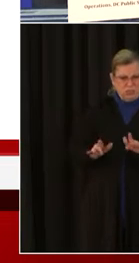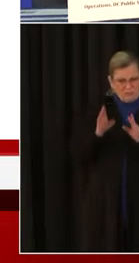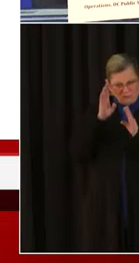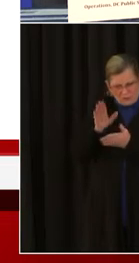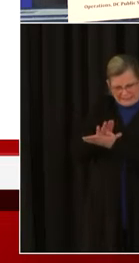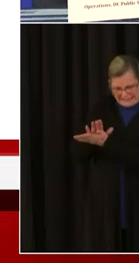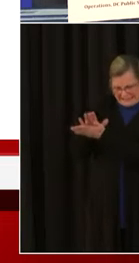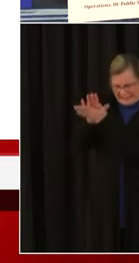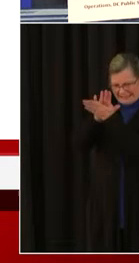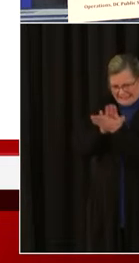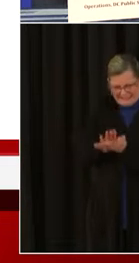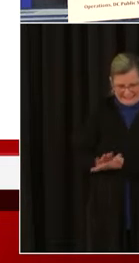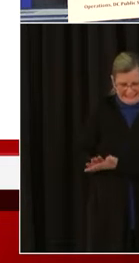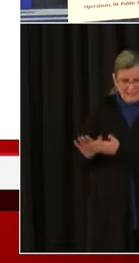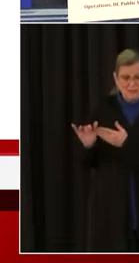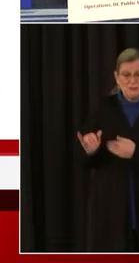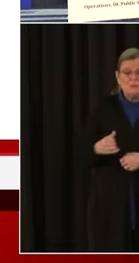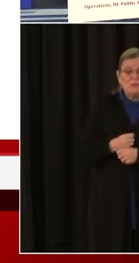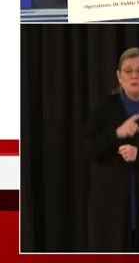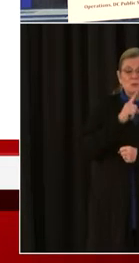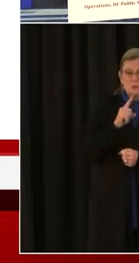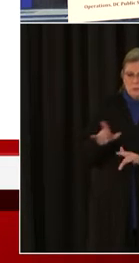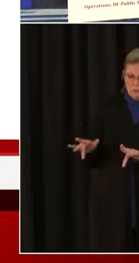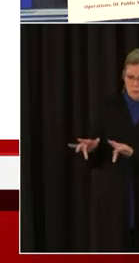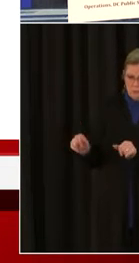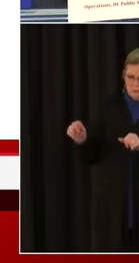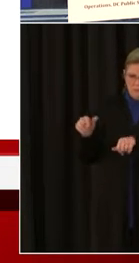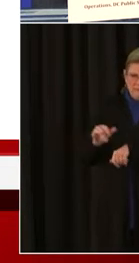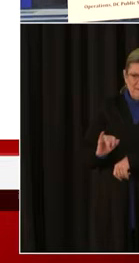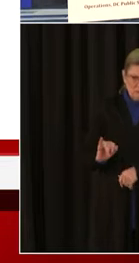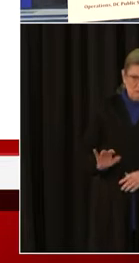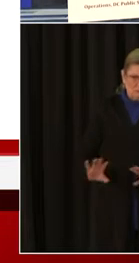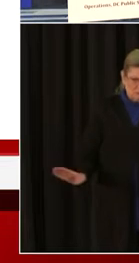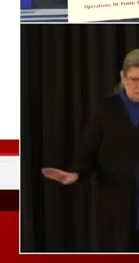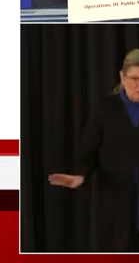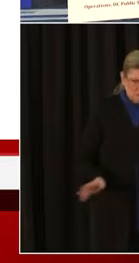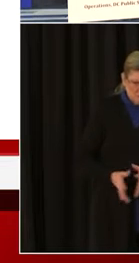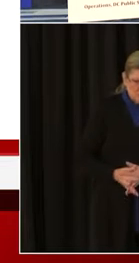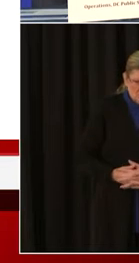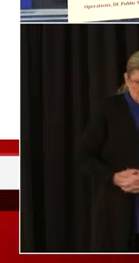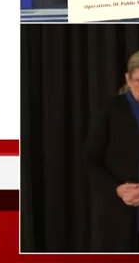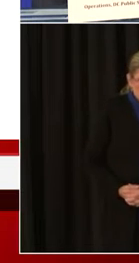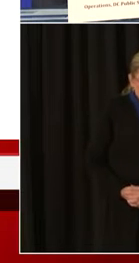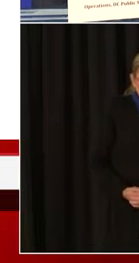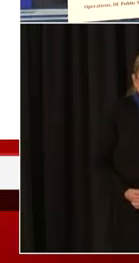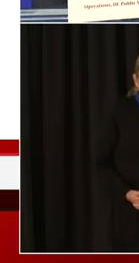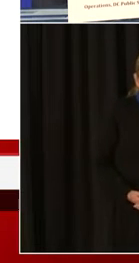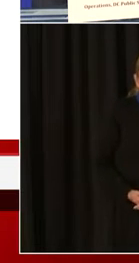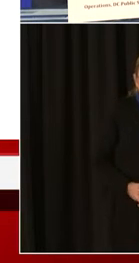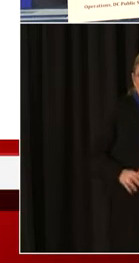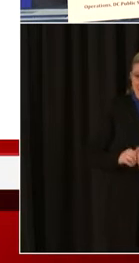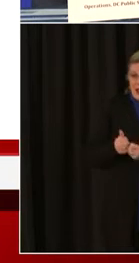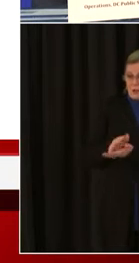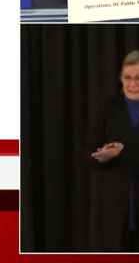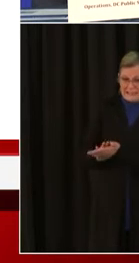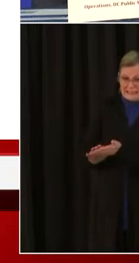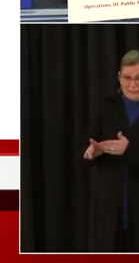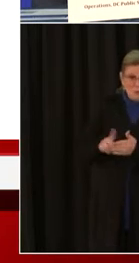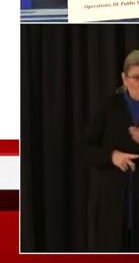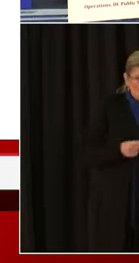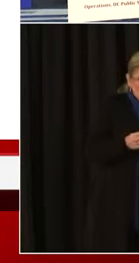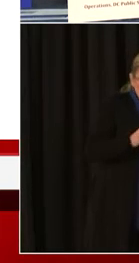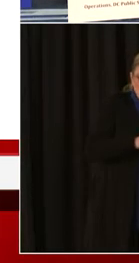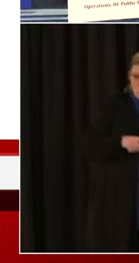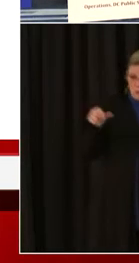focus throughout the day to make sure those are cleaned per the CDC recommendations and guidelines in terms of how to clean and what to use when cleaning.